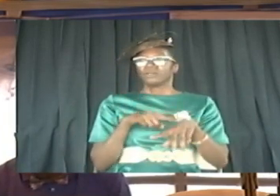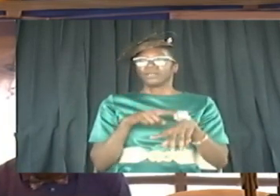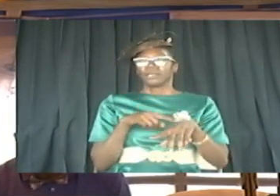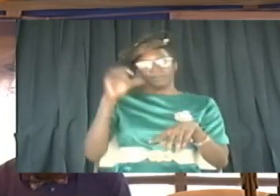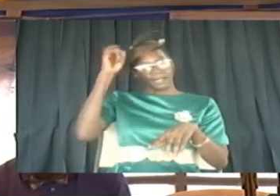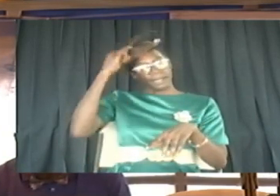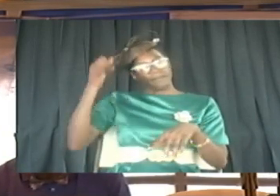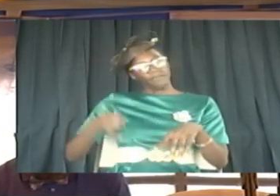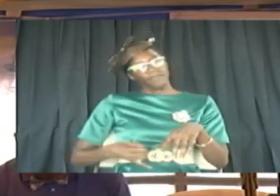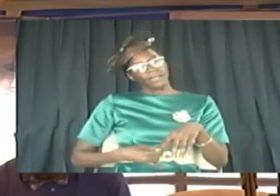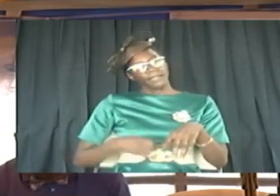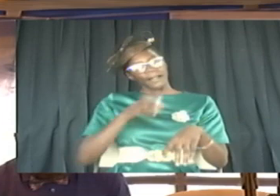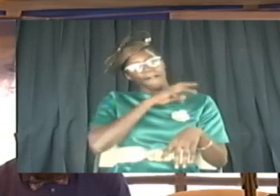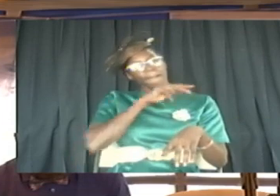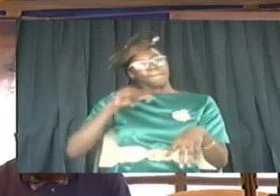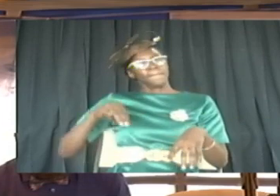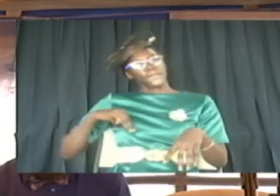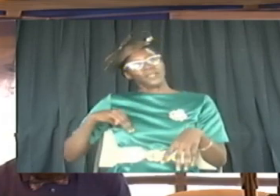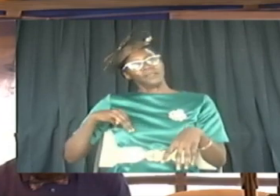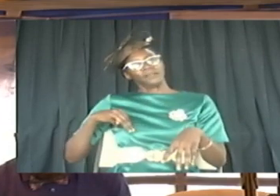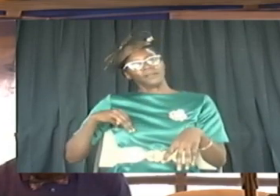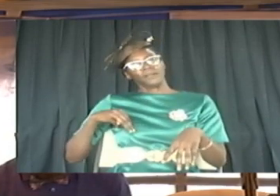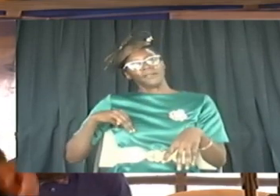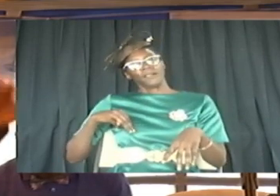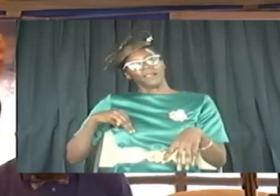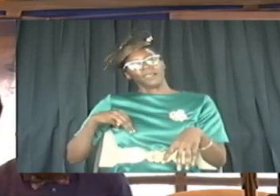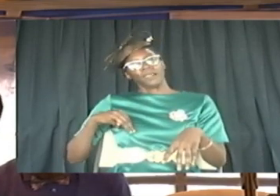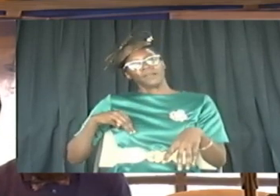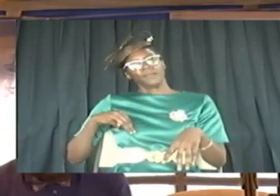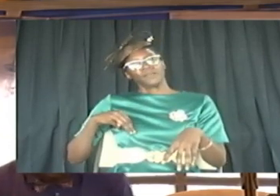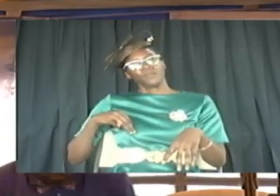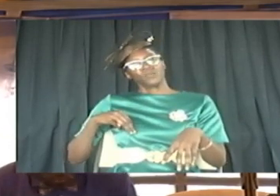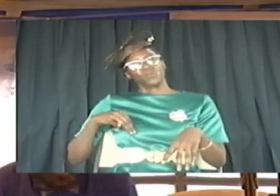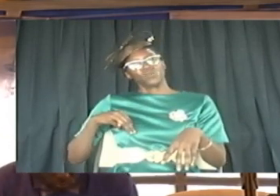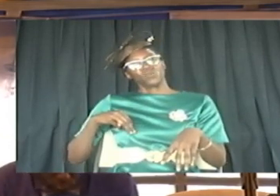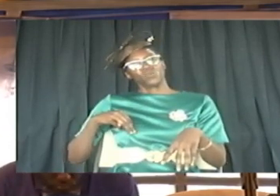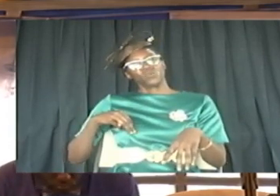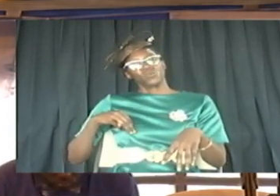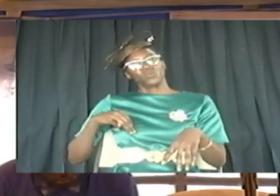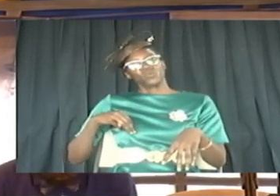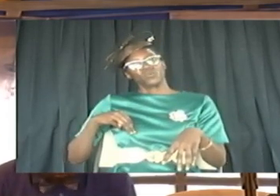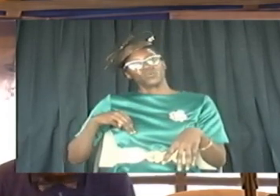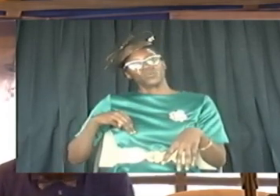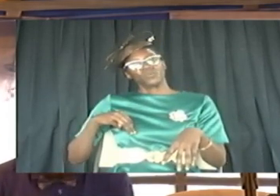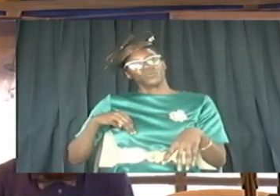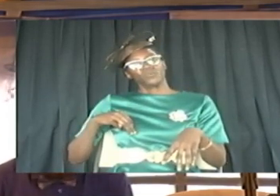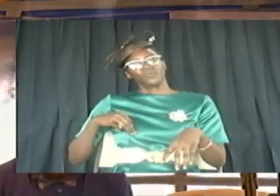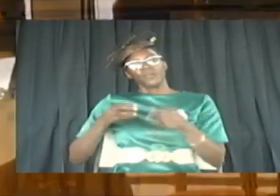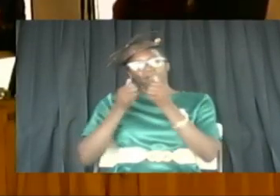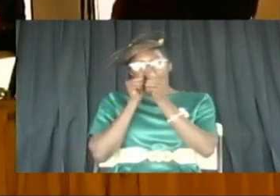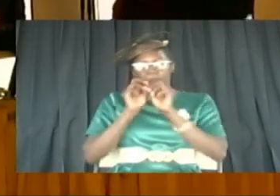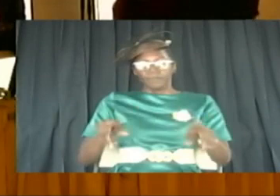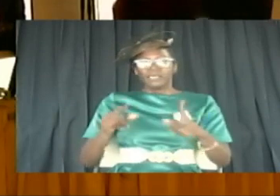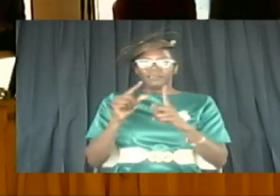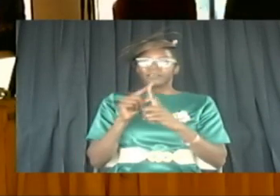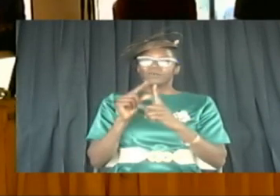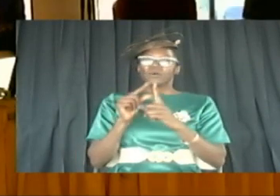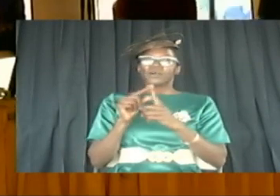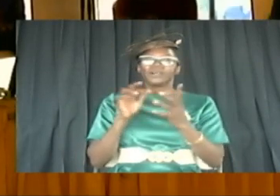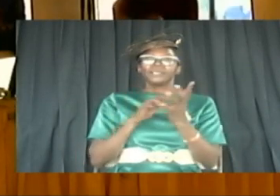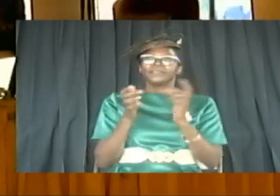Minister Murray to come and just to bless the word in Jesus'